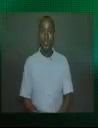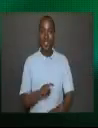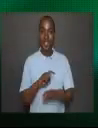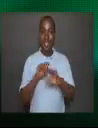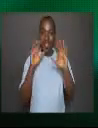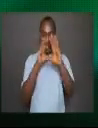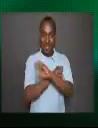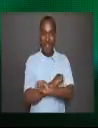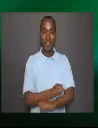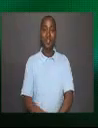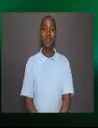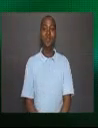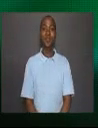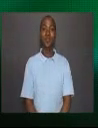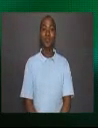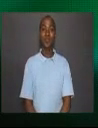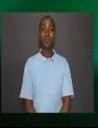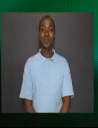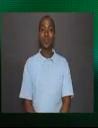Time's up.